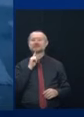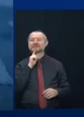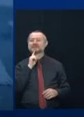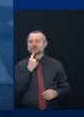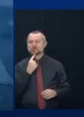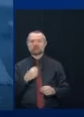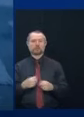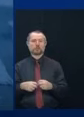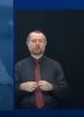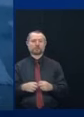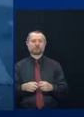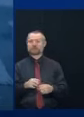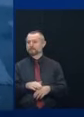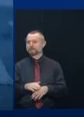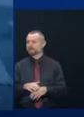So,